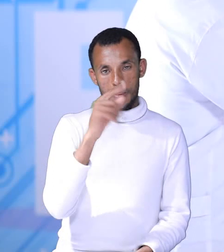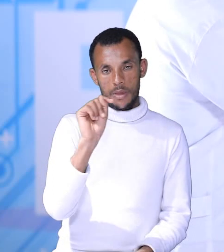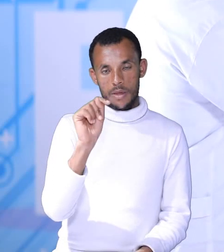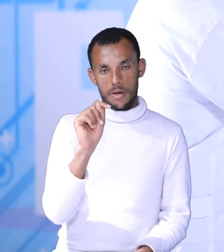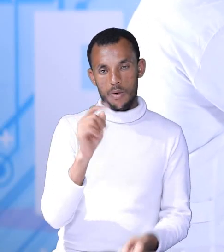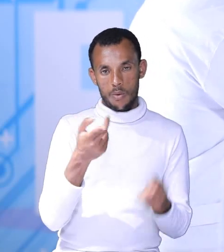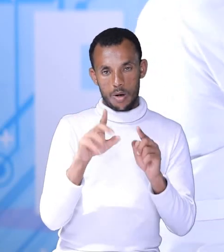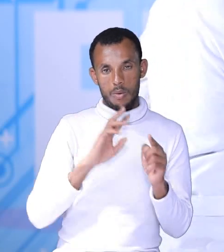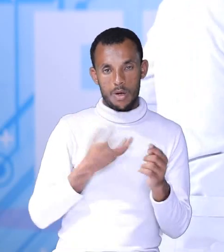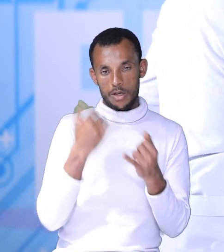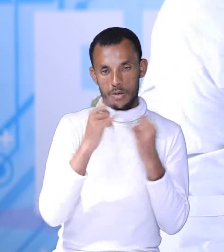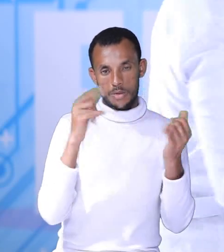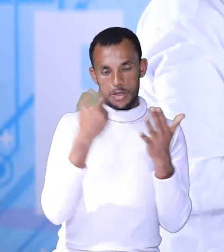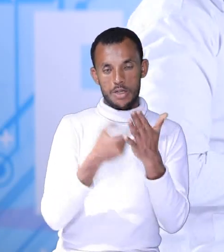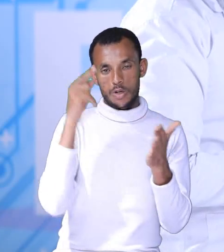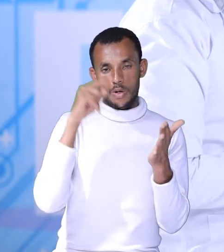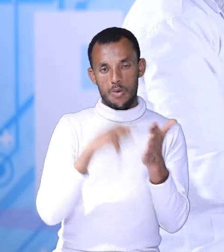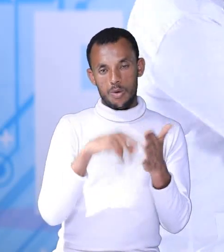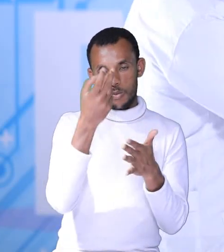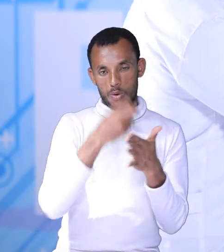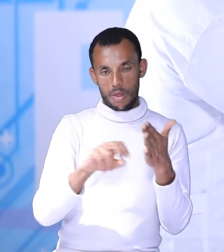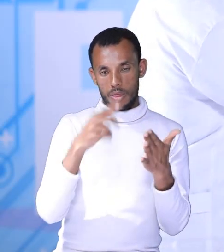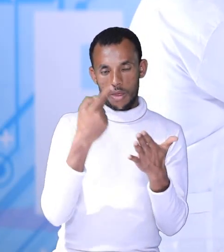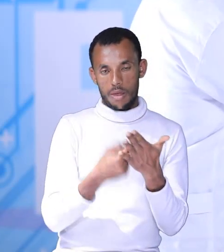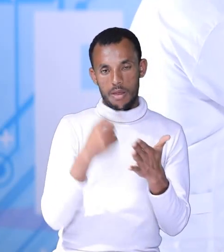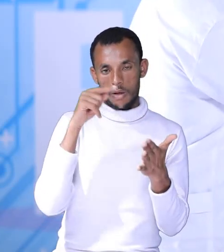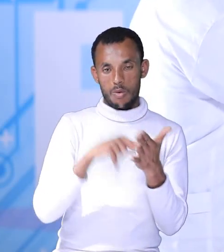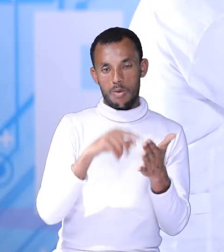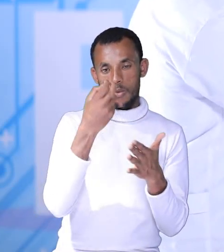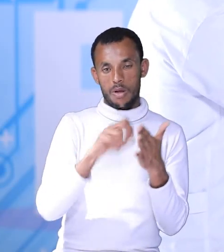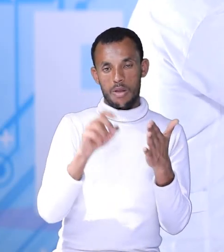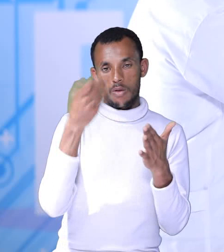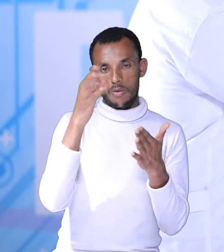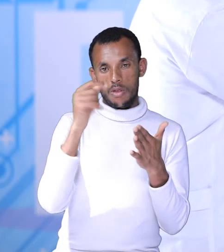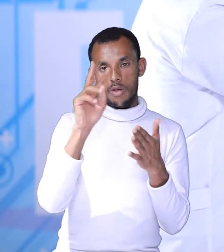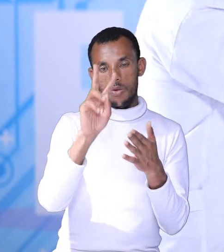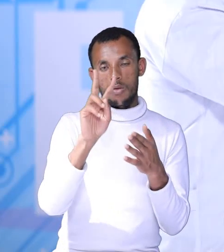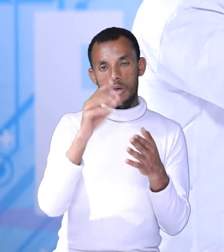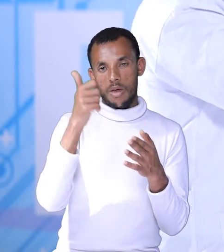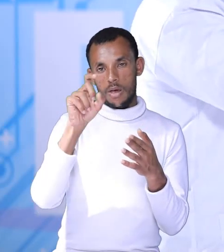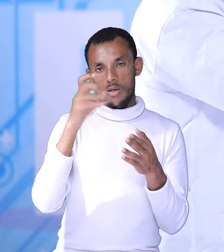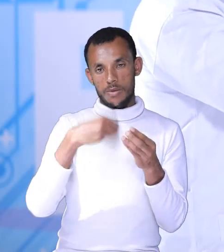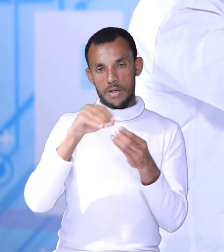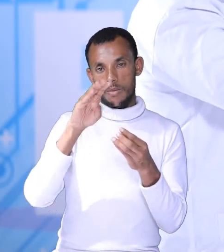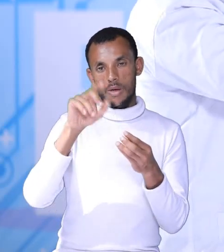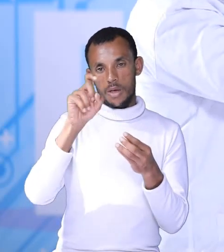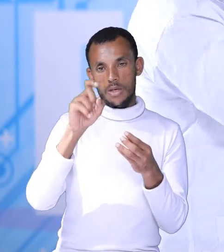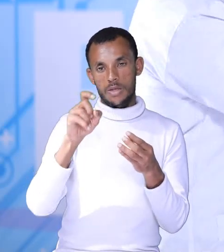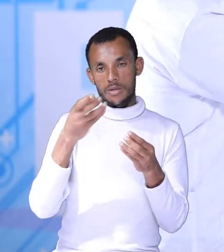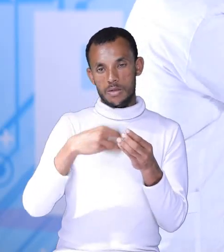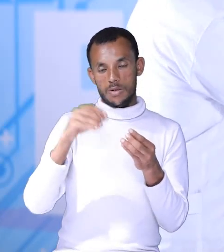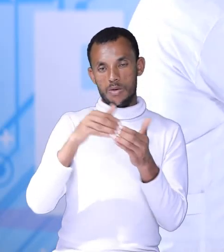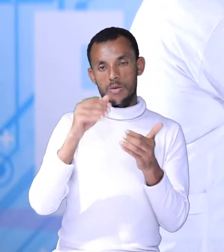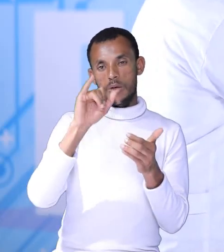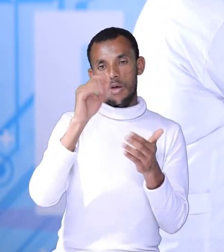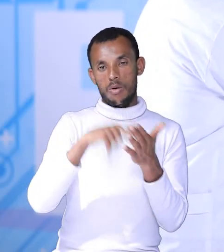when you just distribute this dot product here, the dot product of the two, ax bx times I dot I. I dot I is 1, so